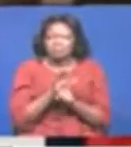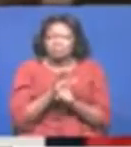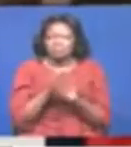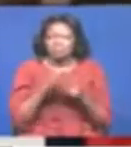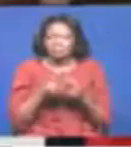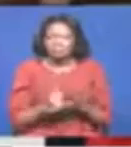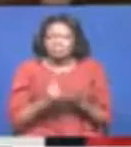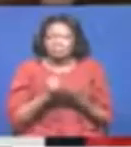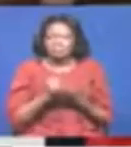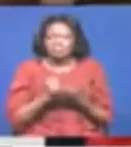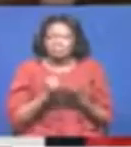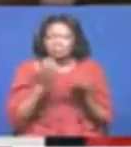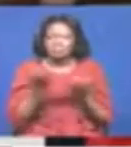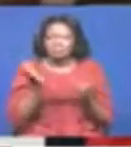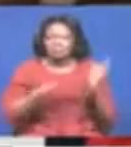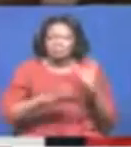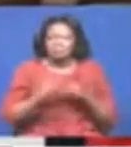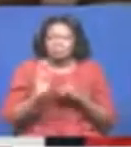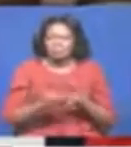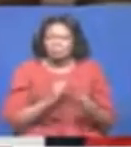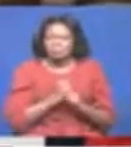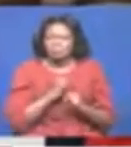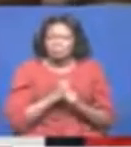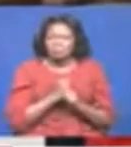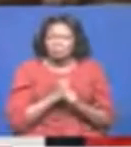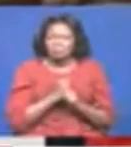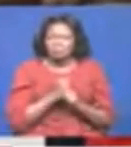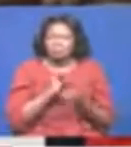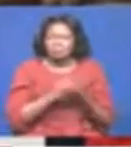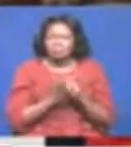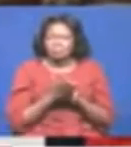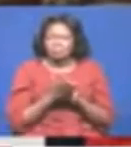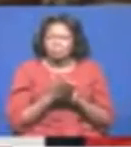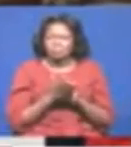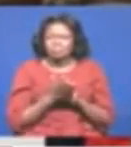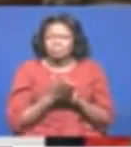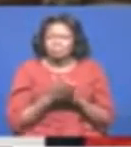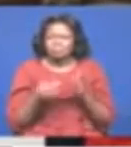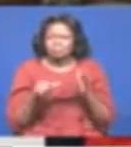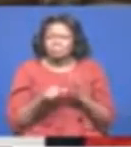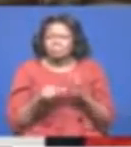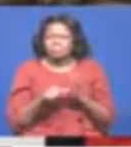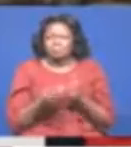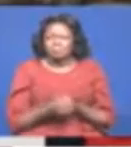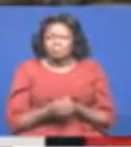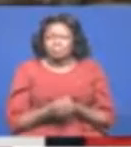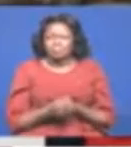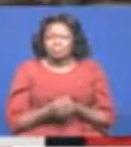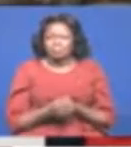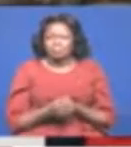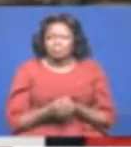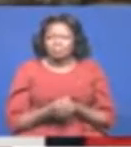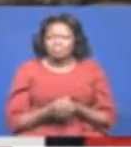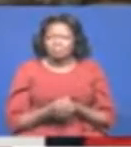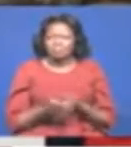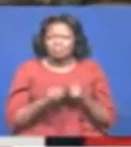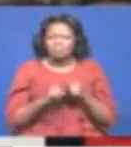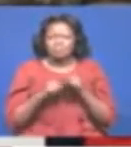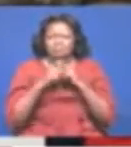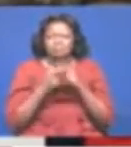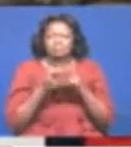our business resume normal operations without undue financial burden. Moreover, to jumpstart our